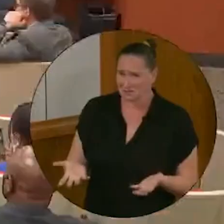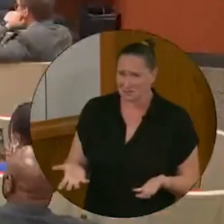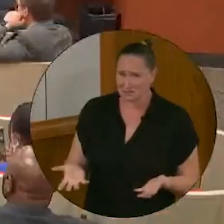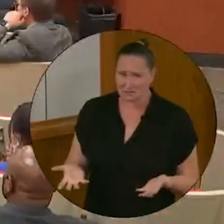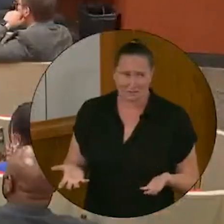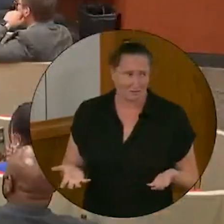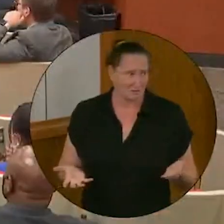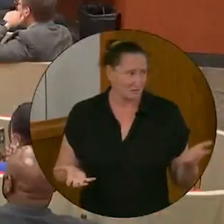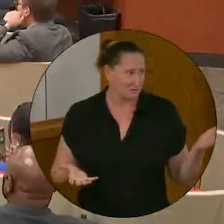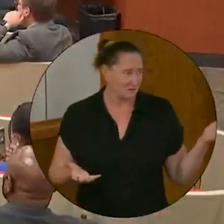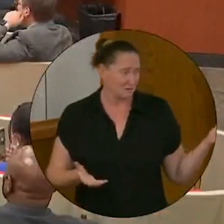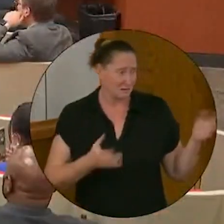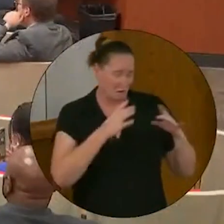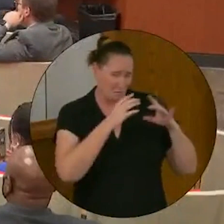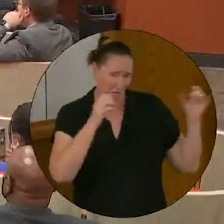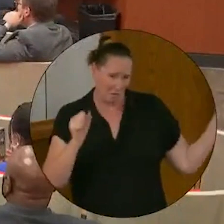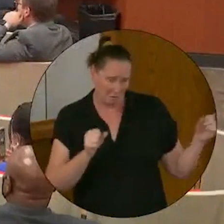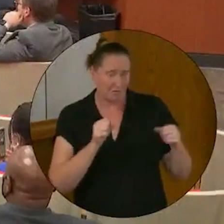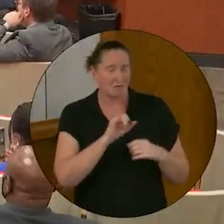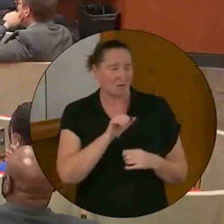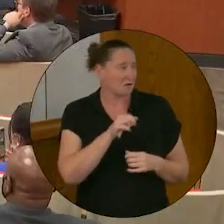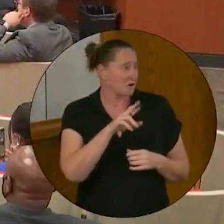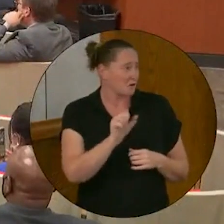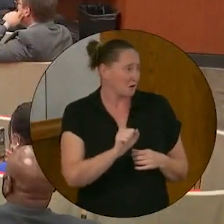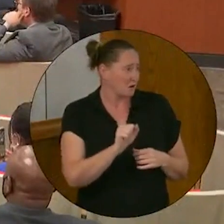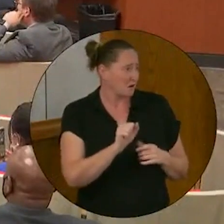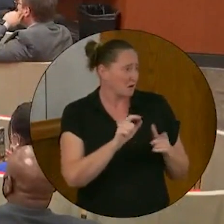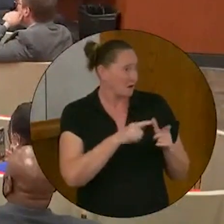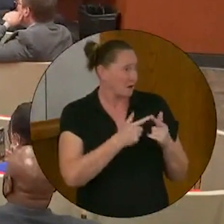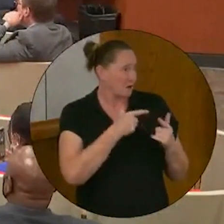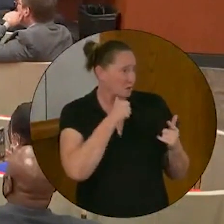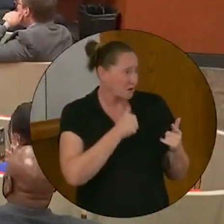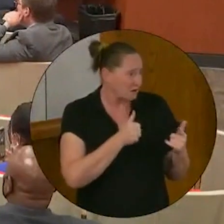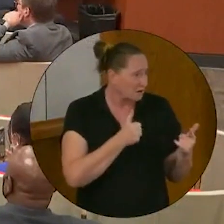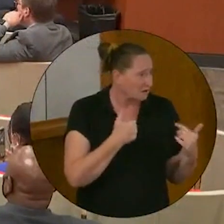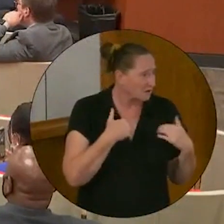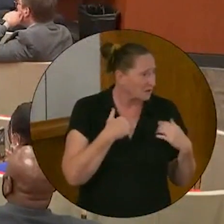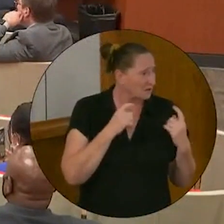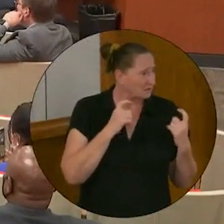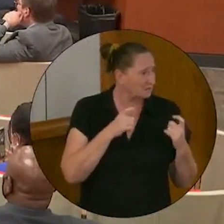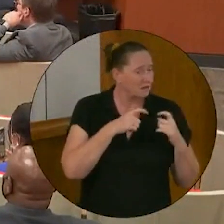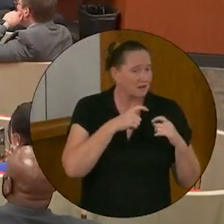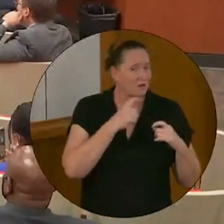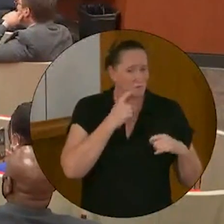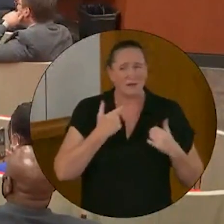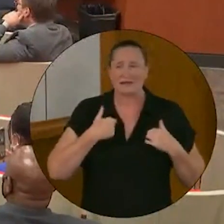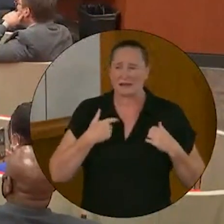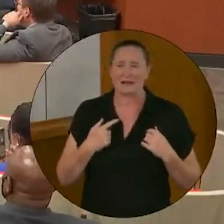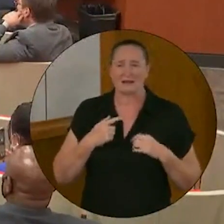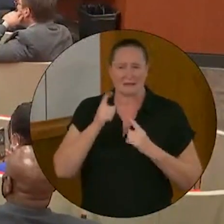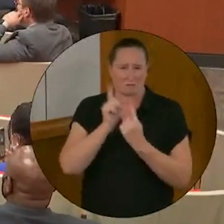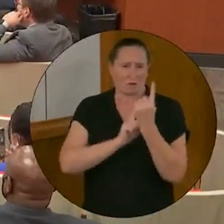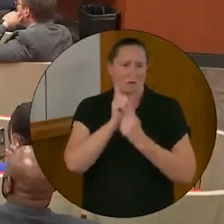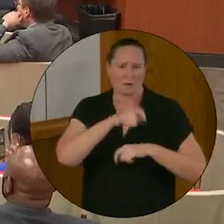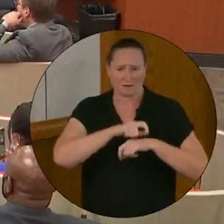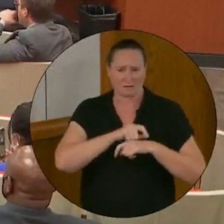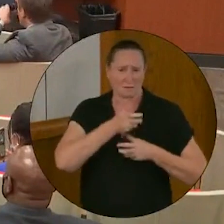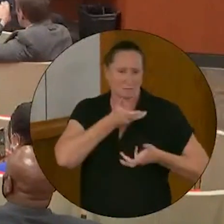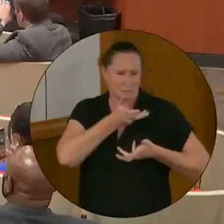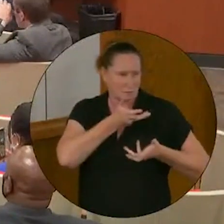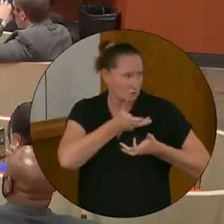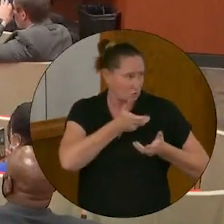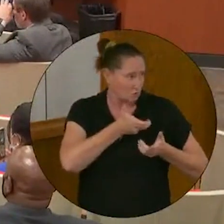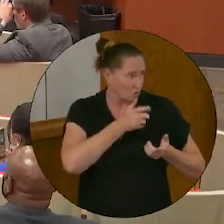portray? Madam President, members of the board, staff's on this. We can have the region superintendent speak to her. Thank you so much, Dr. Jara. It seems like you may have